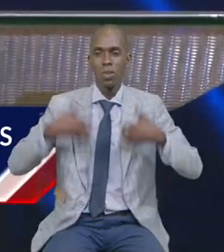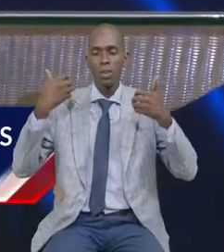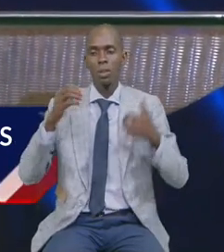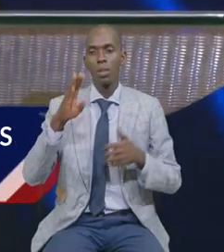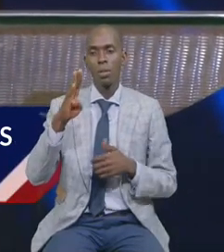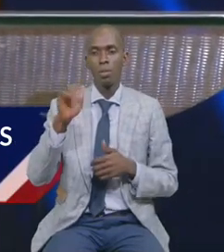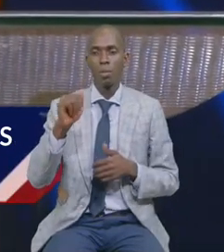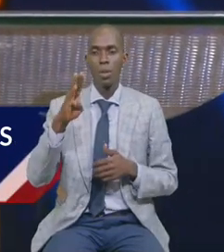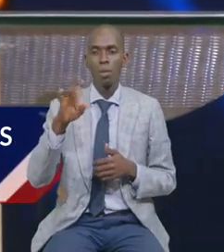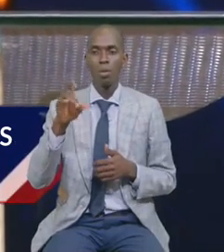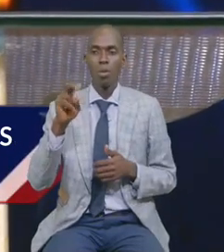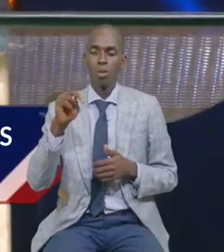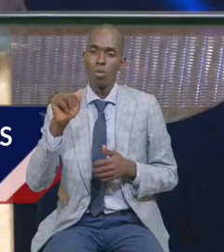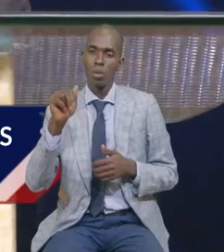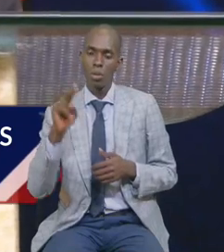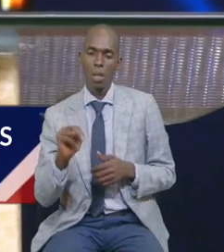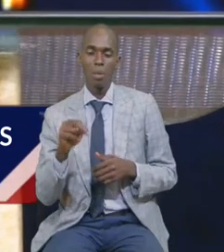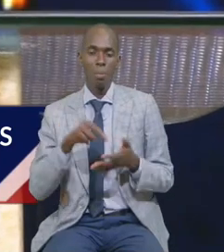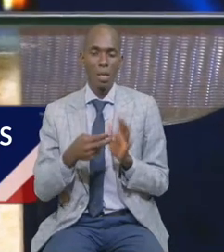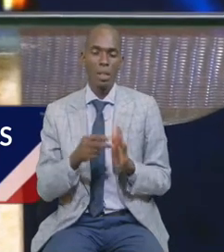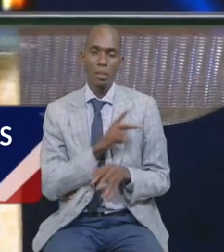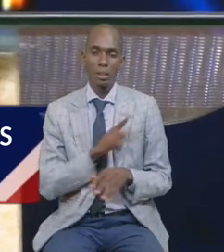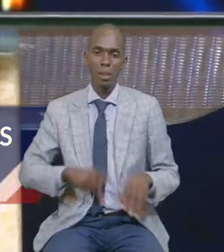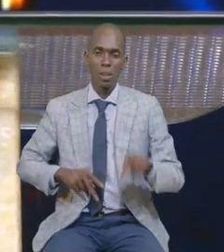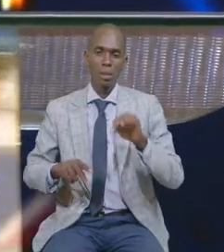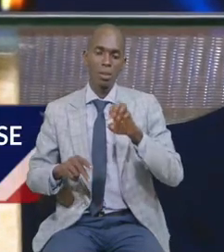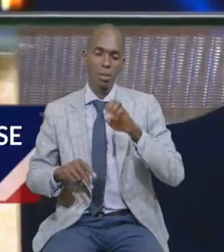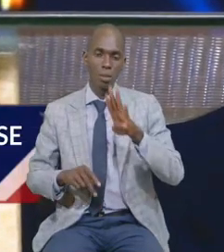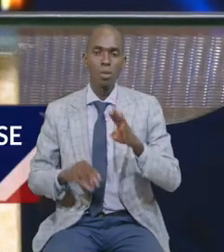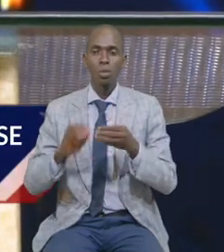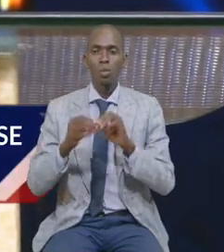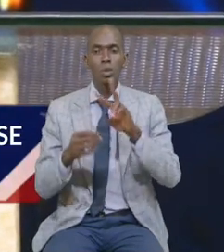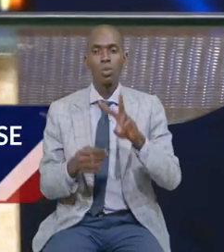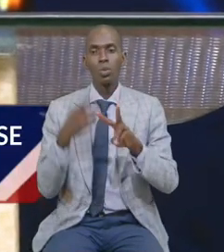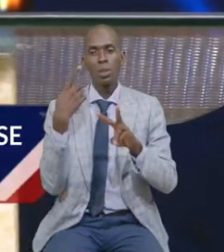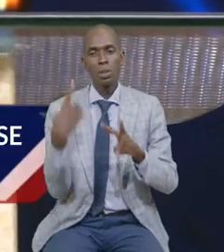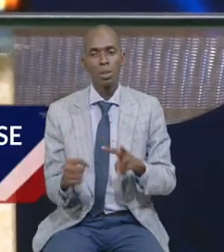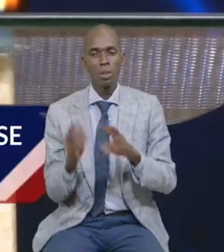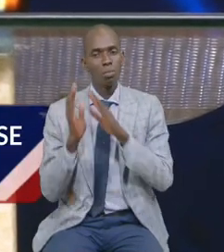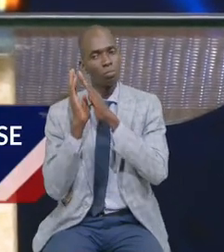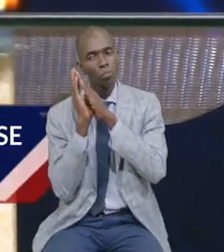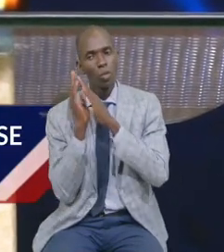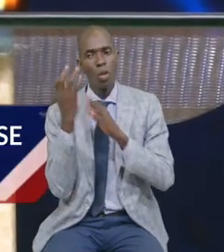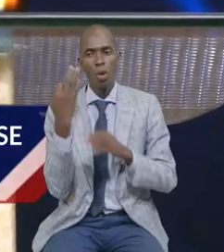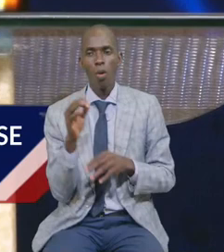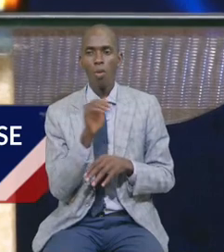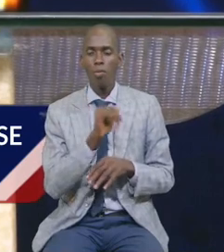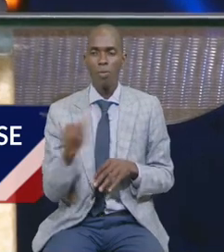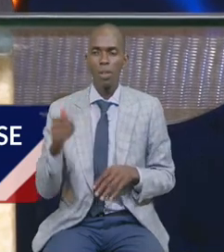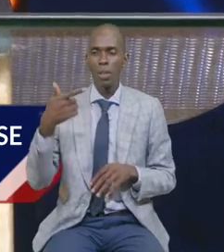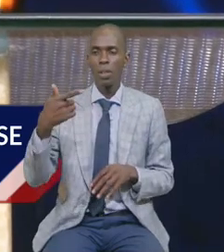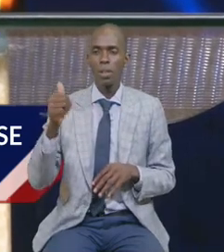Babylonian Nebuchadnezzar. Number two, the accommodation of a gambling compromise by